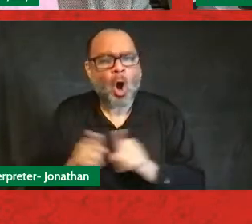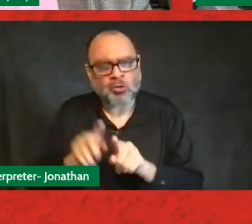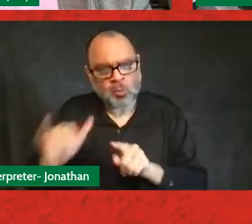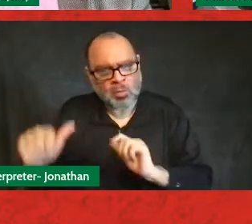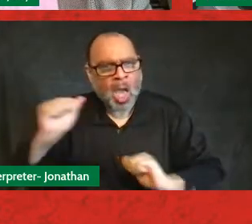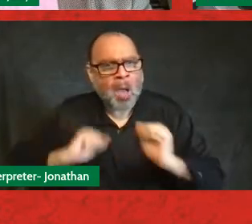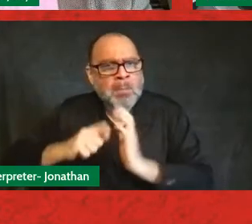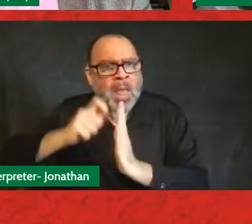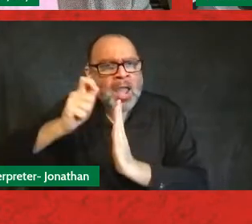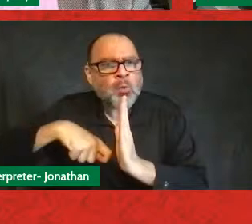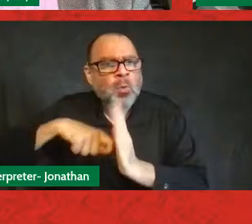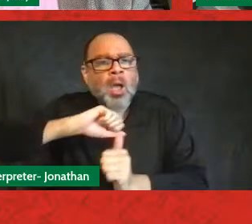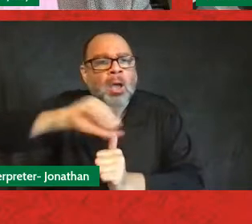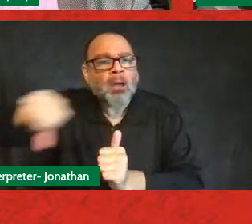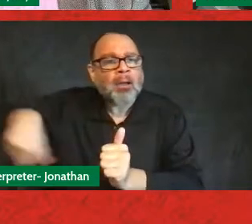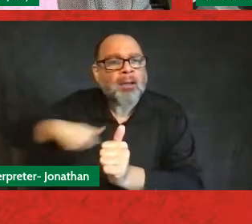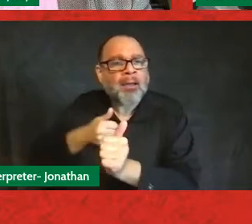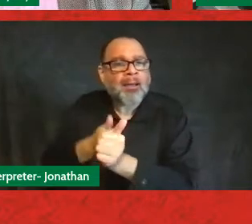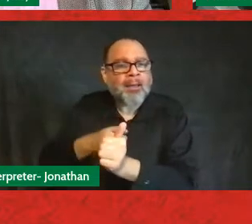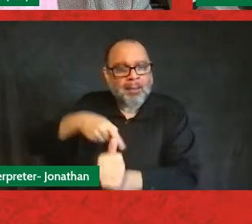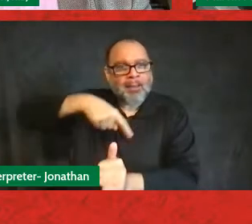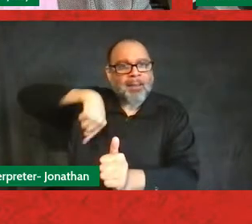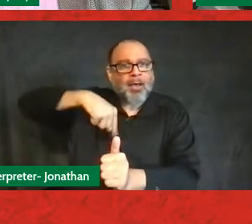who made this work.